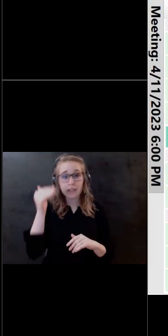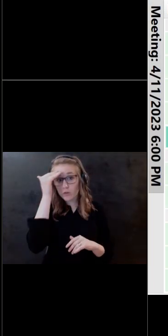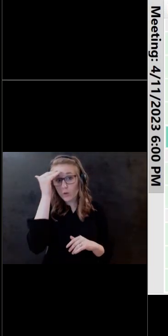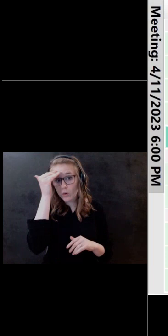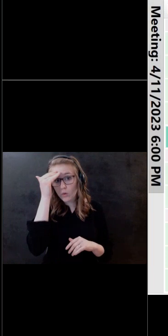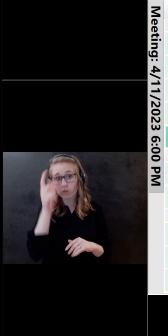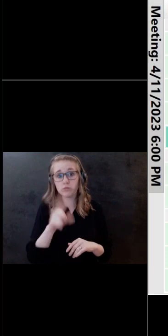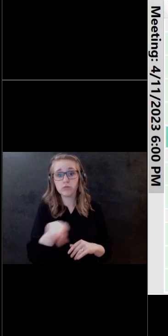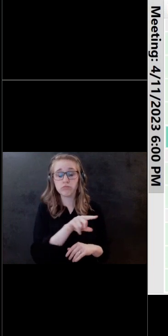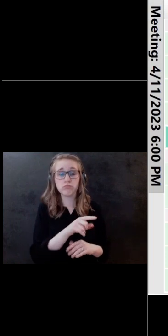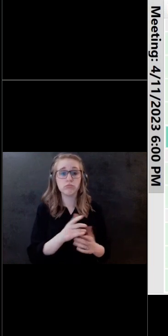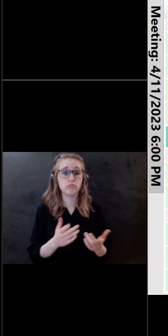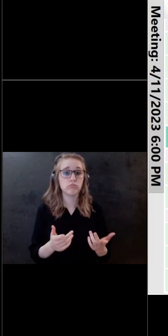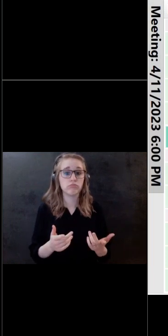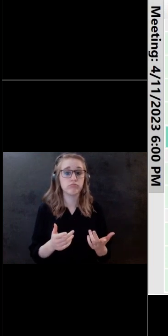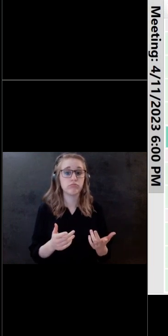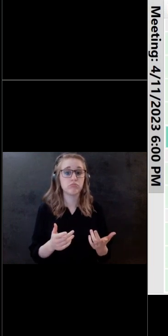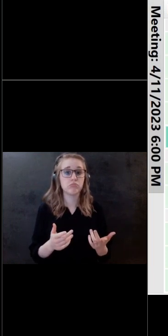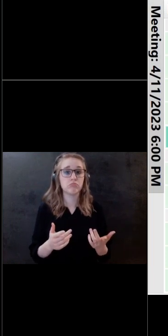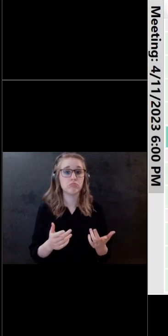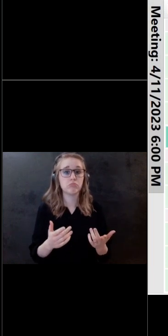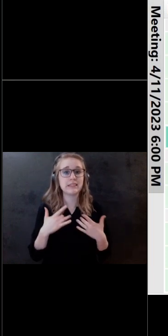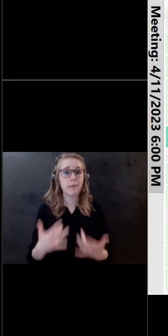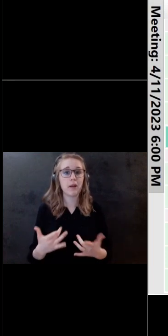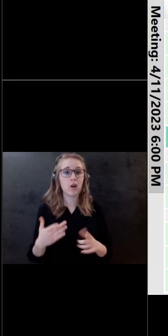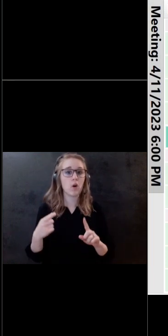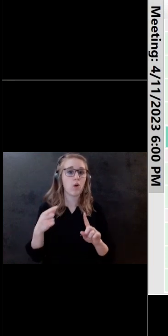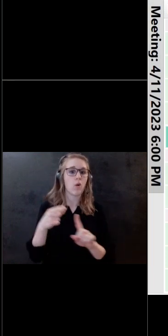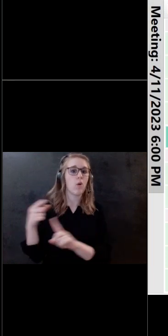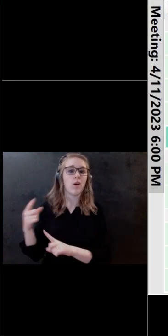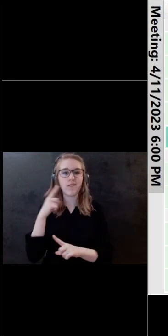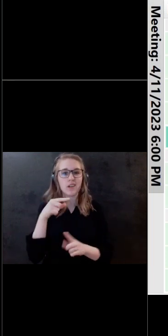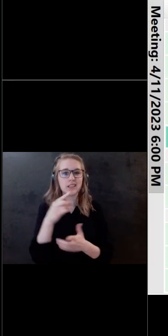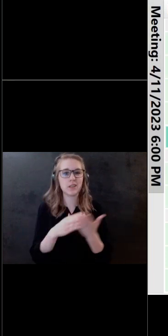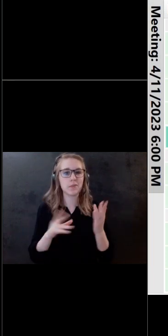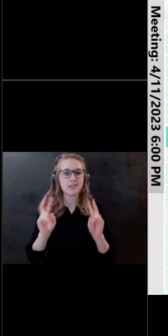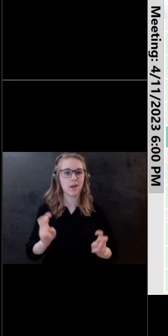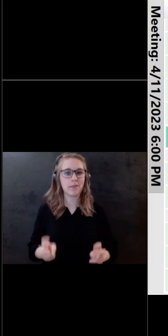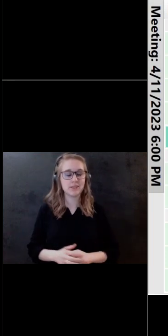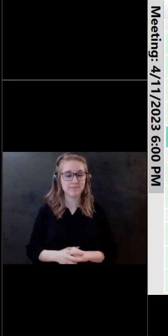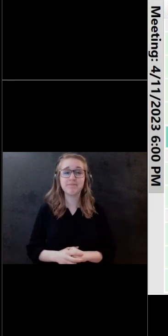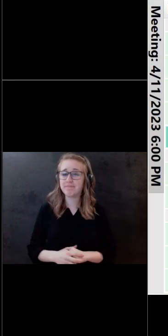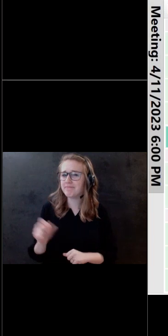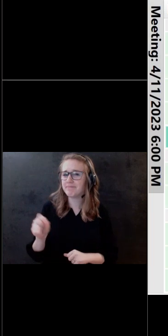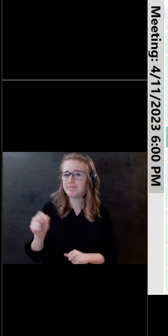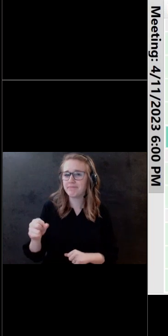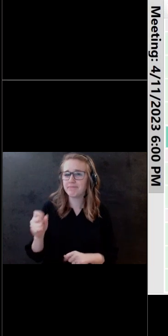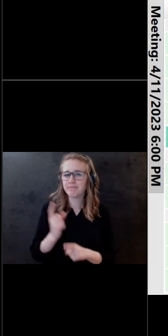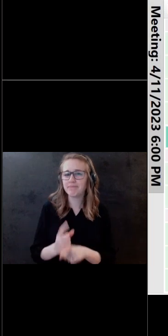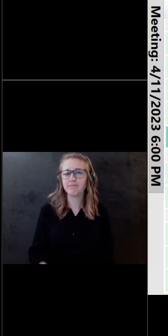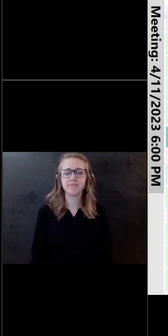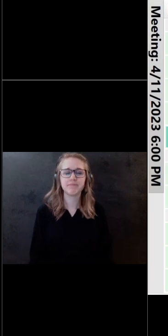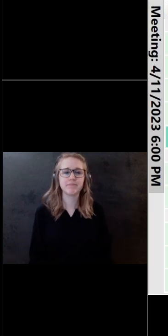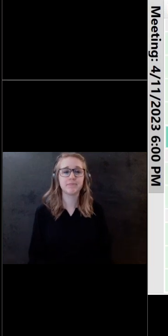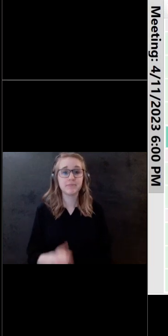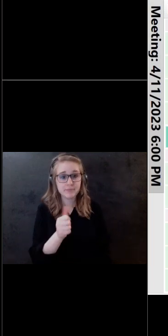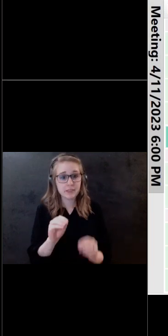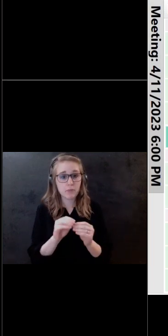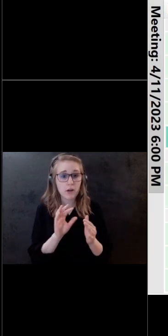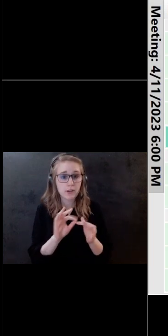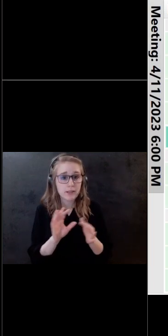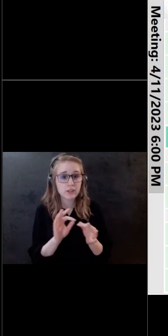your where you're headed conceptually in some of these items. Right. Absolutely. Any other questions or